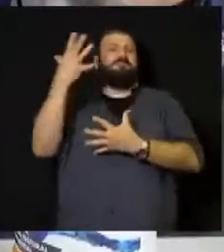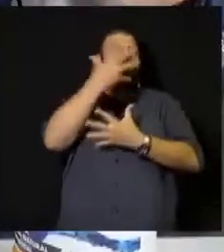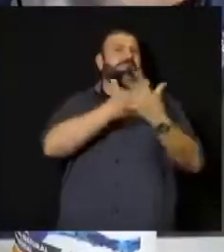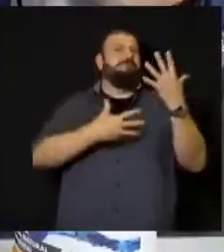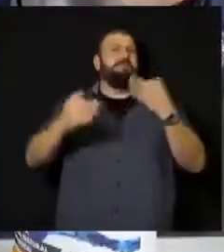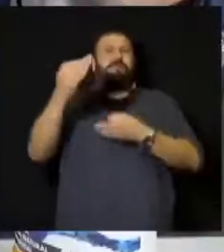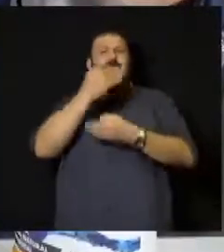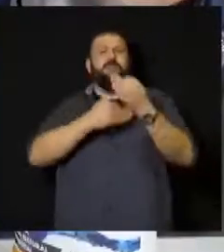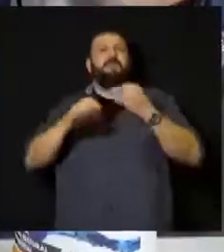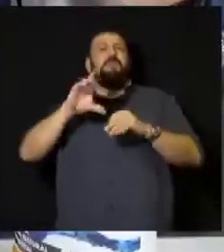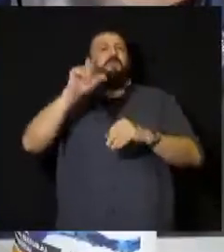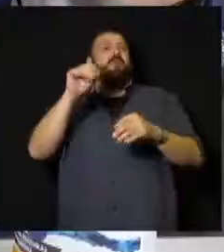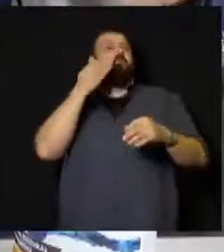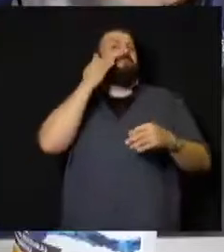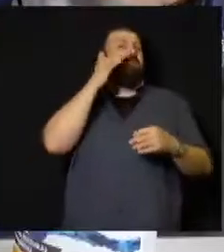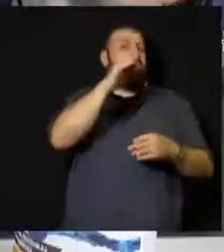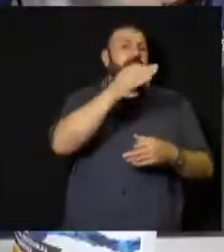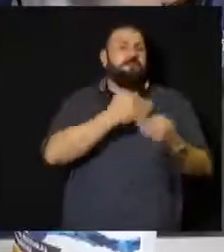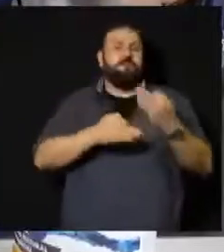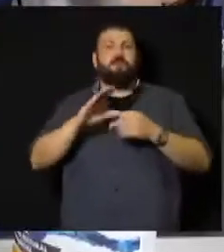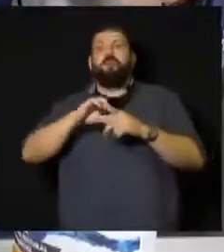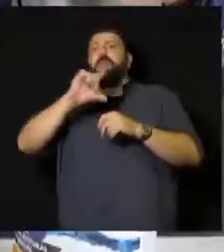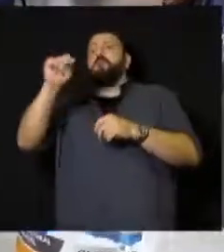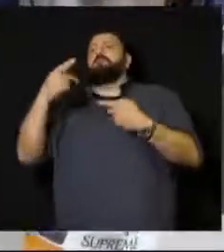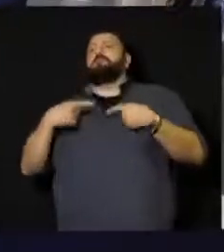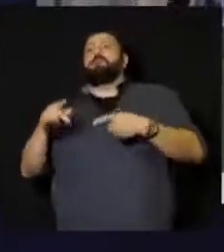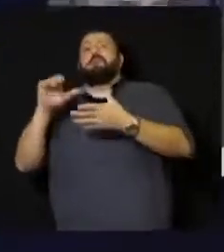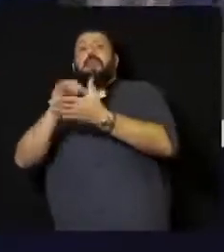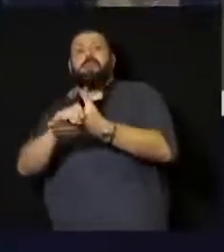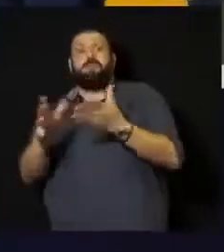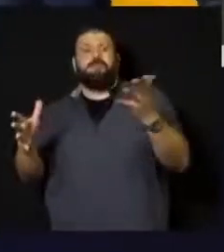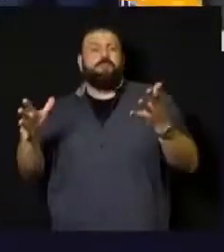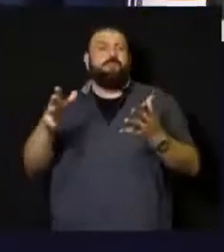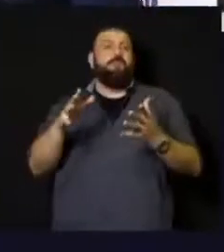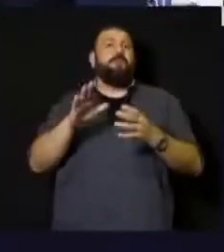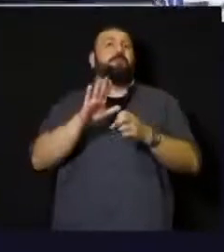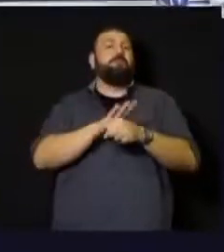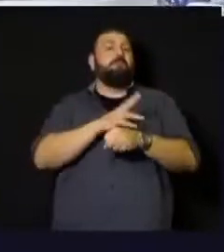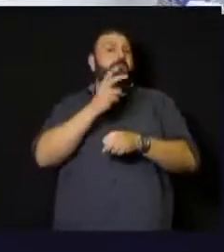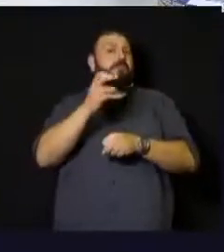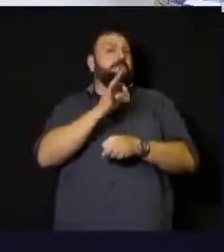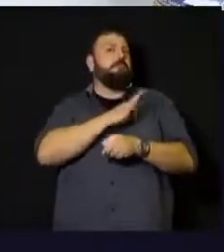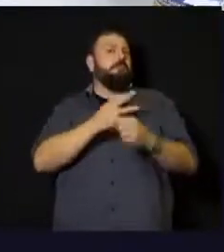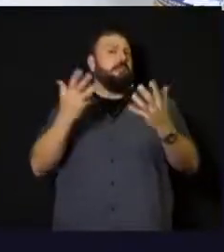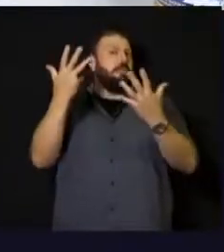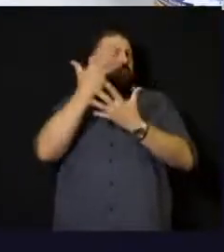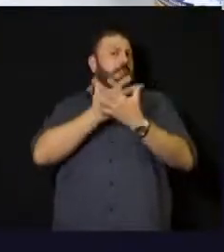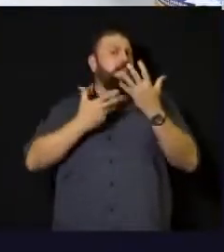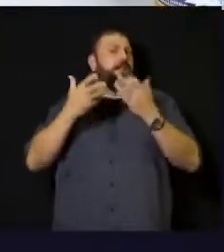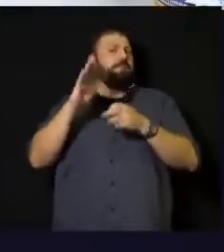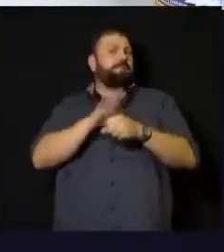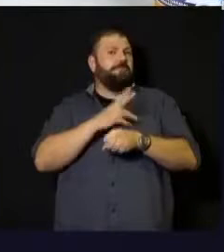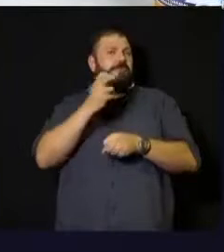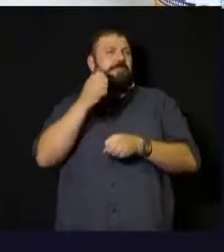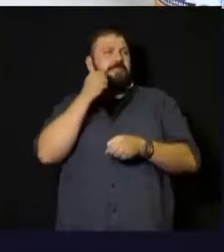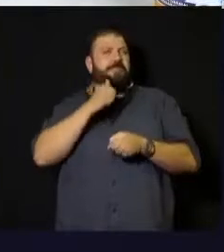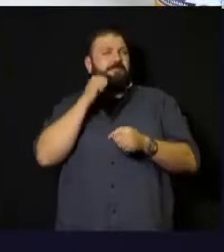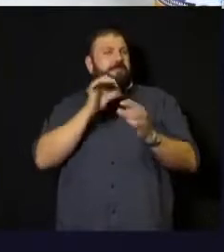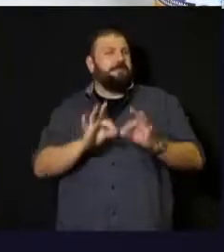on Zoom, or I was on Facebook. Oh, this other girl got married, and we can be distracted in a